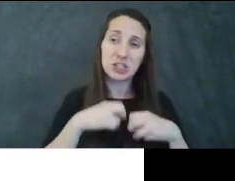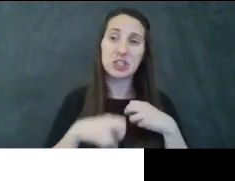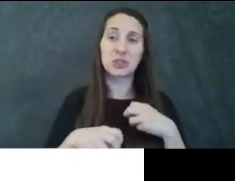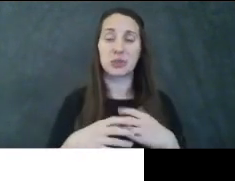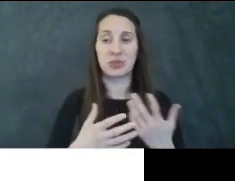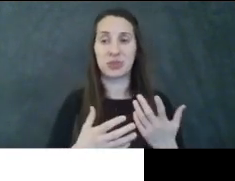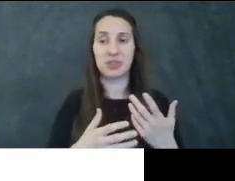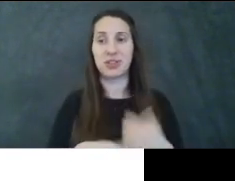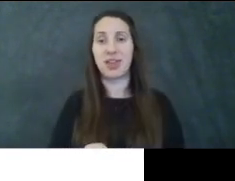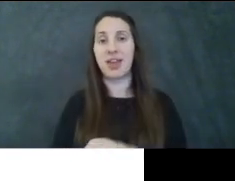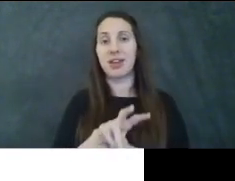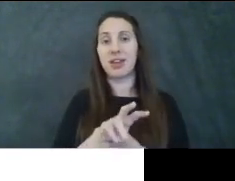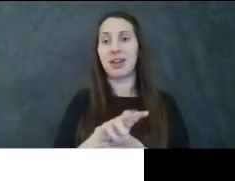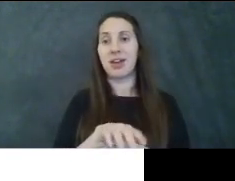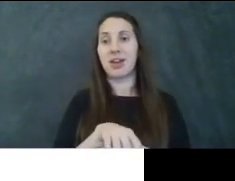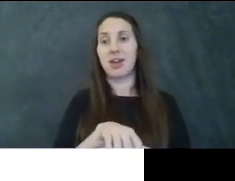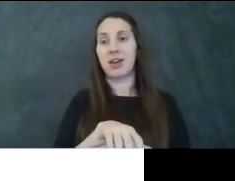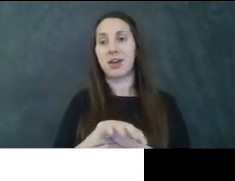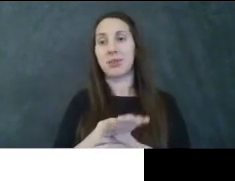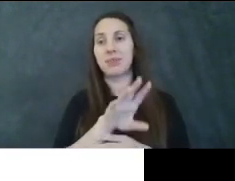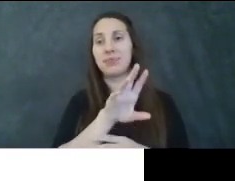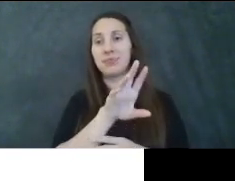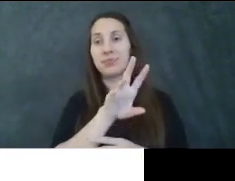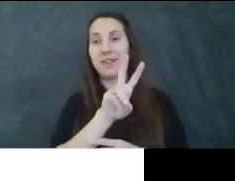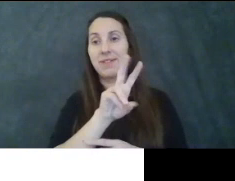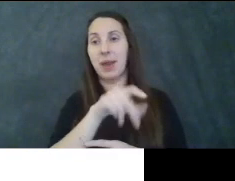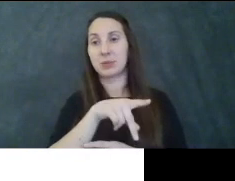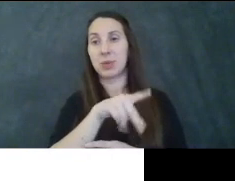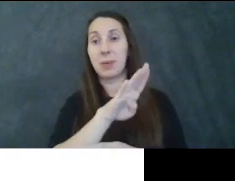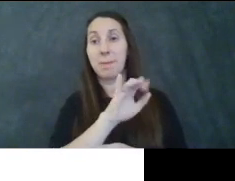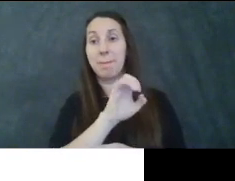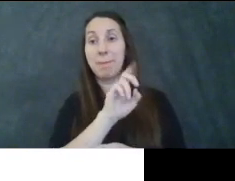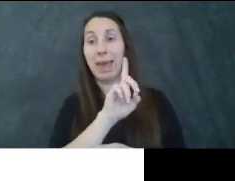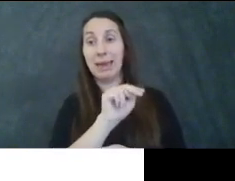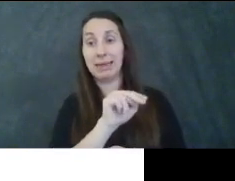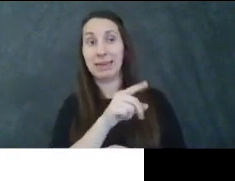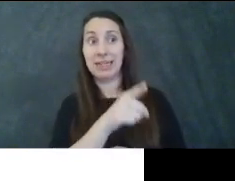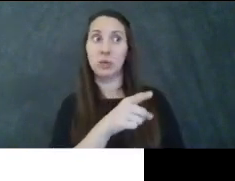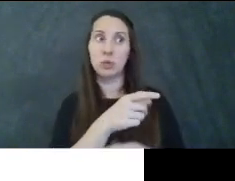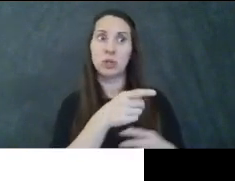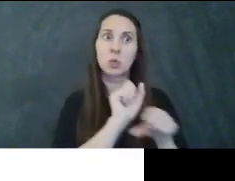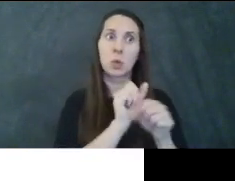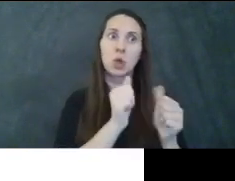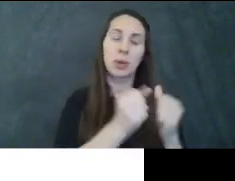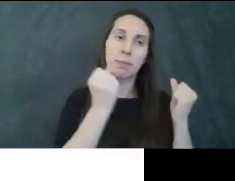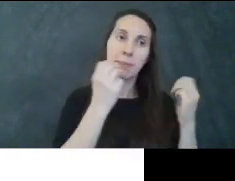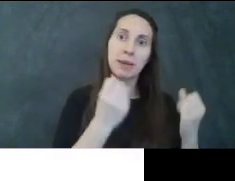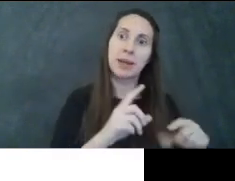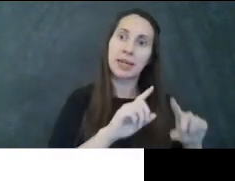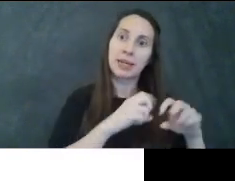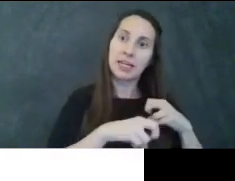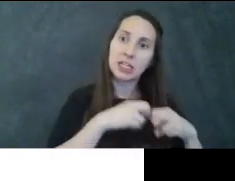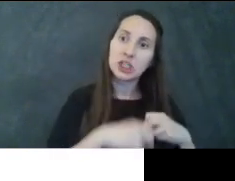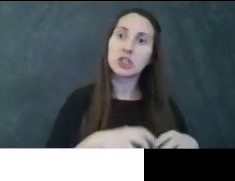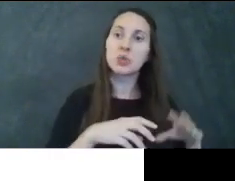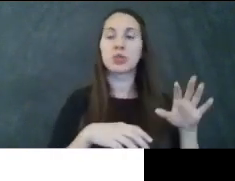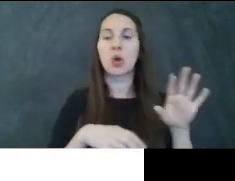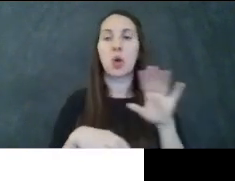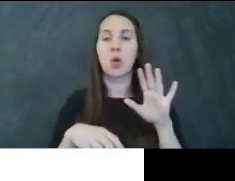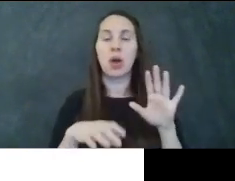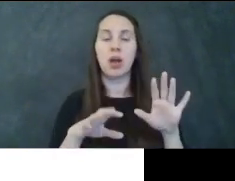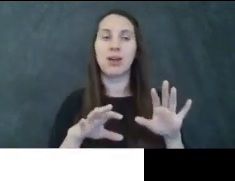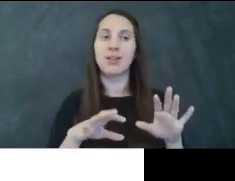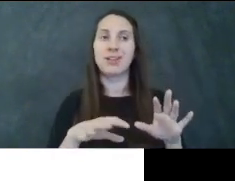Vice President Biden was dealing with. Getting to healthcare costs was hard when overwhelmingly people were turning to him for